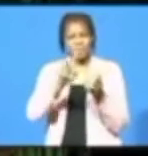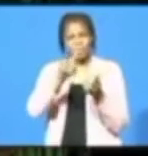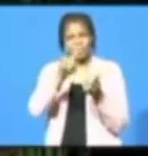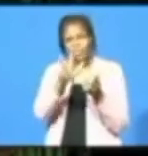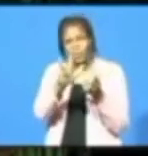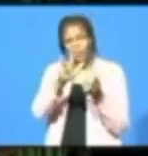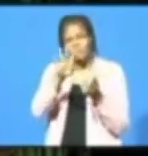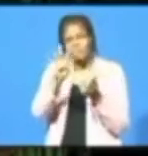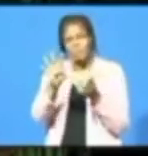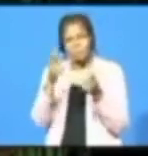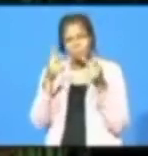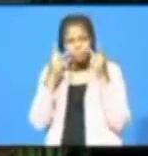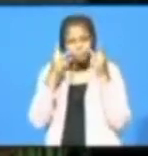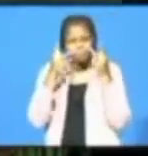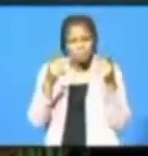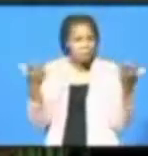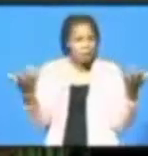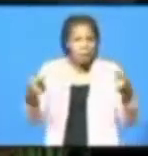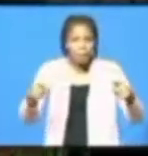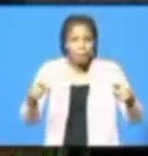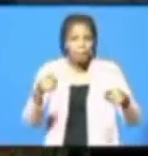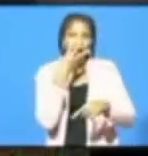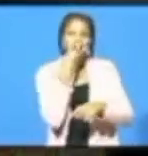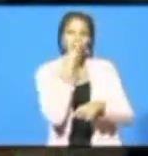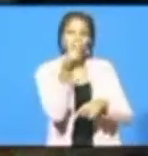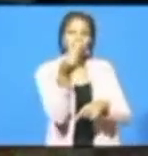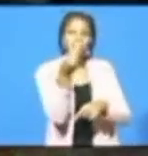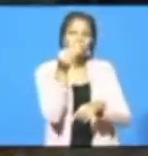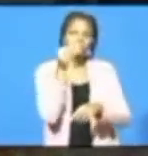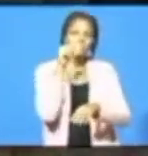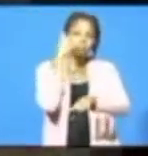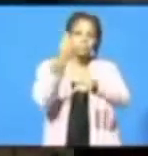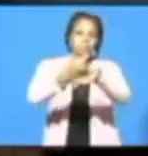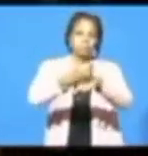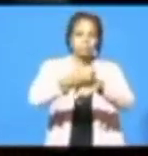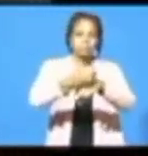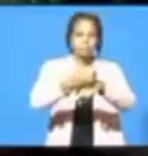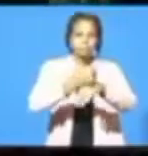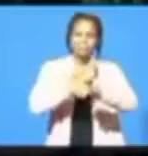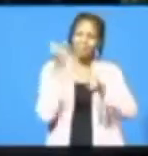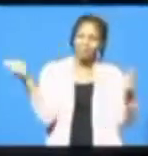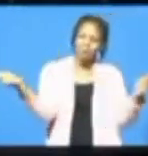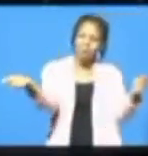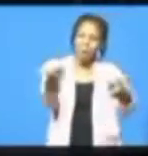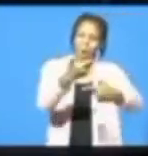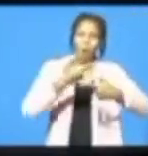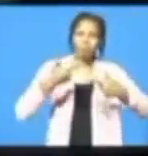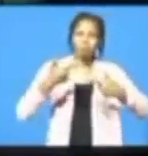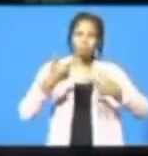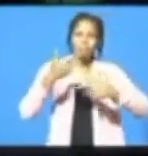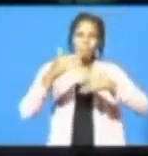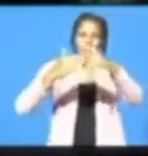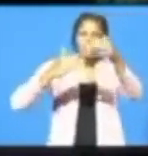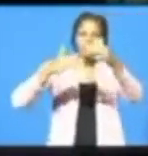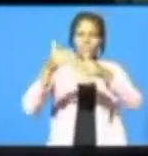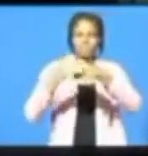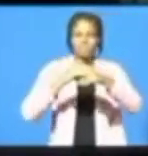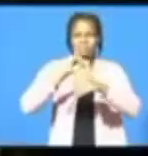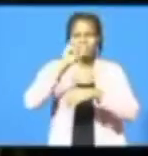where indeed a curse was placed on all the rebuilders of